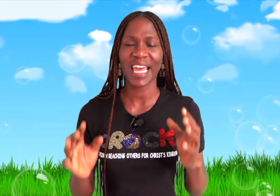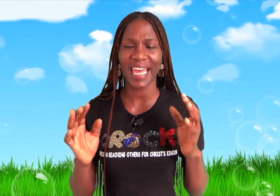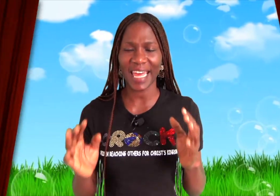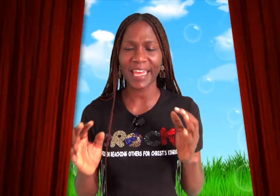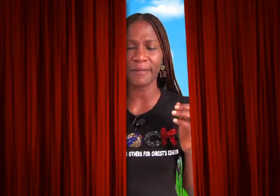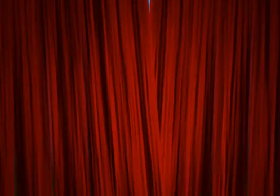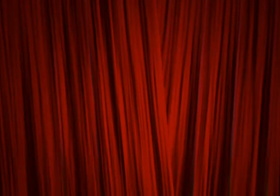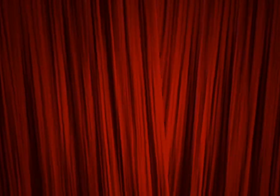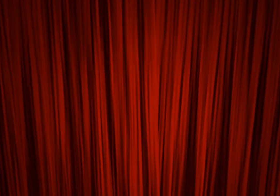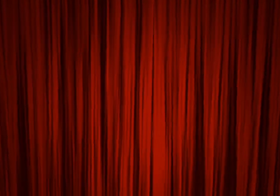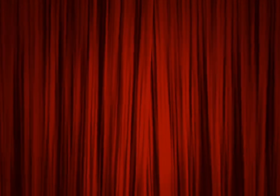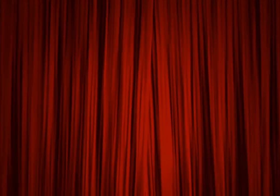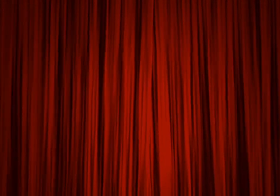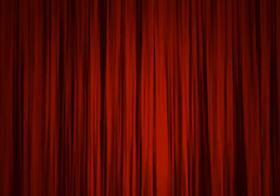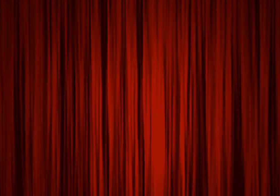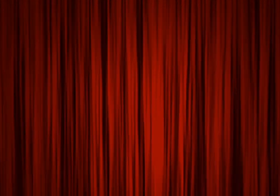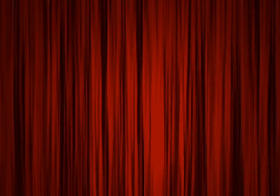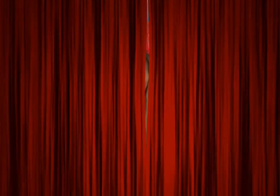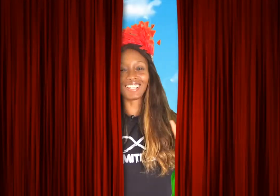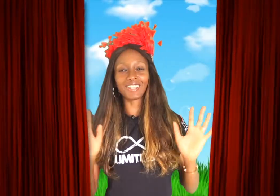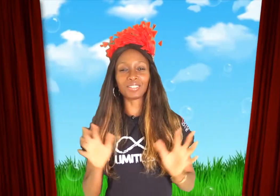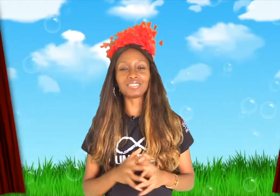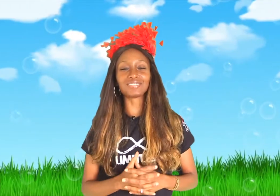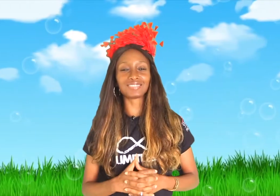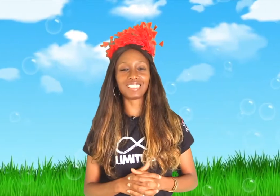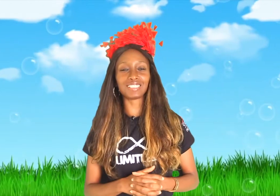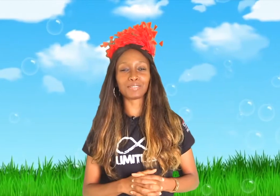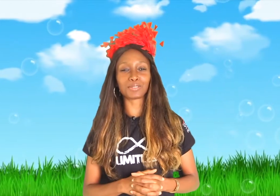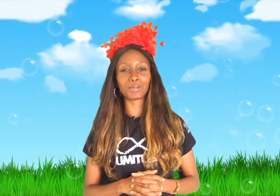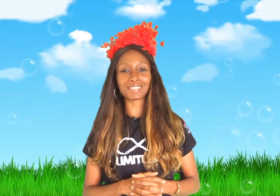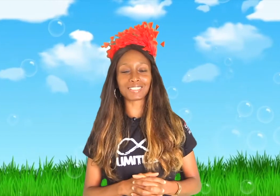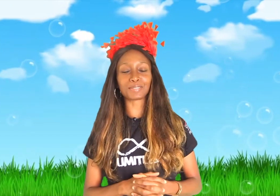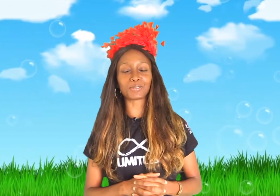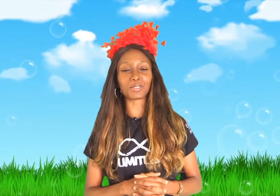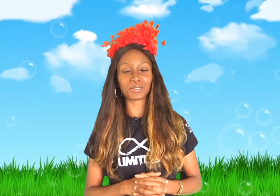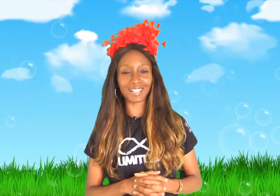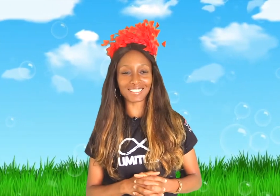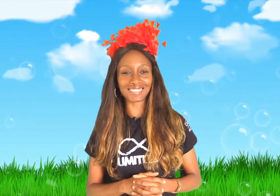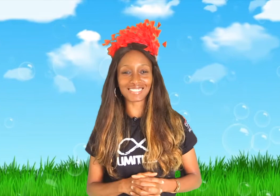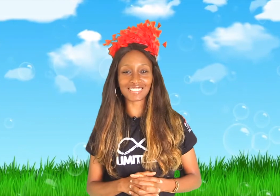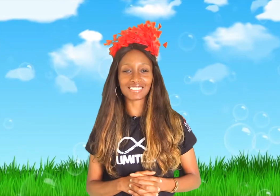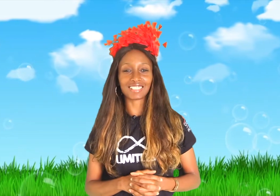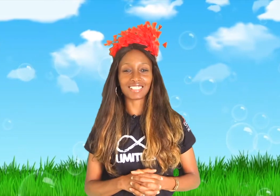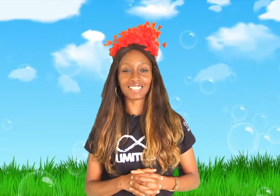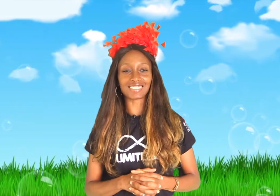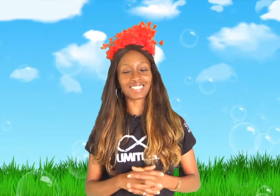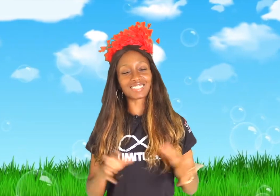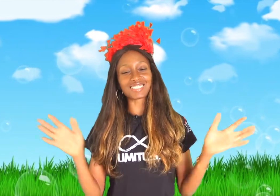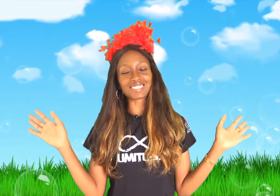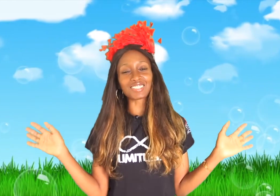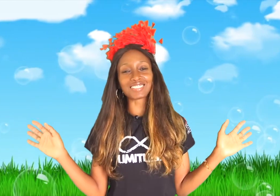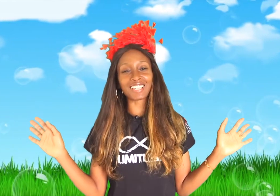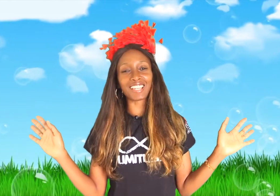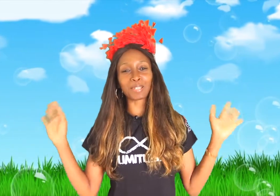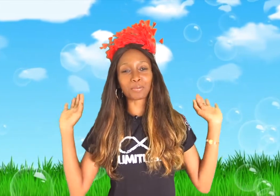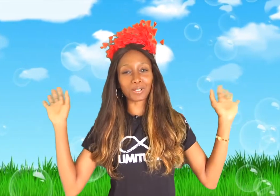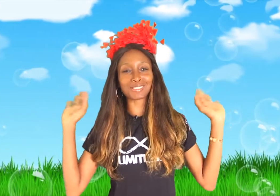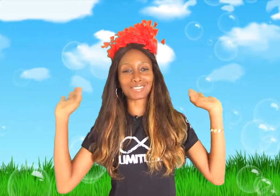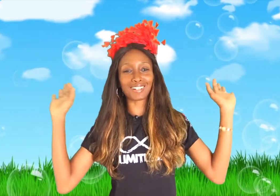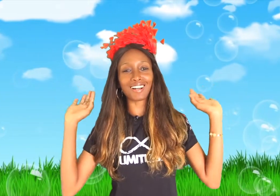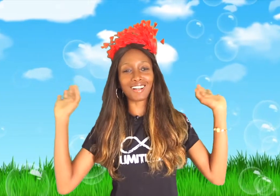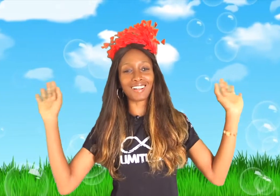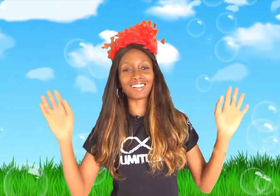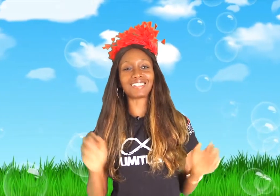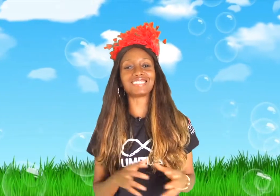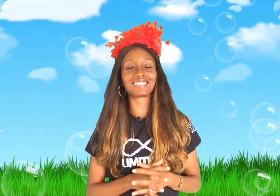prayed. Amen. Hello, Lean Influencer for Christ. It's another Sunday.